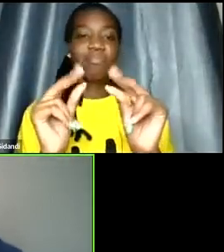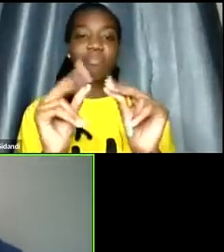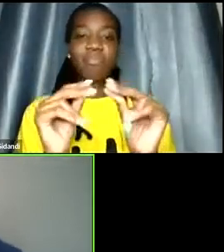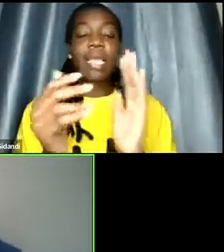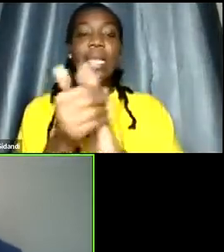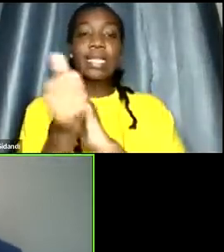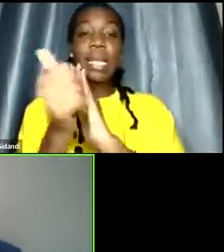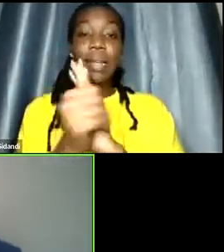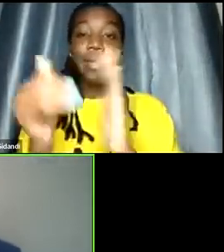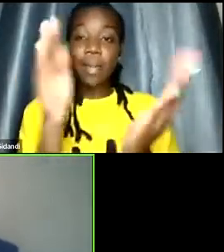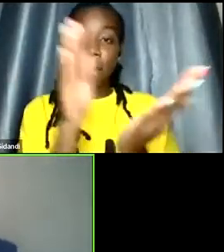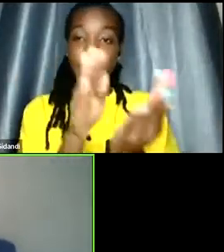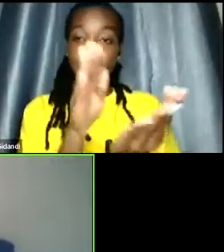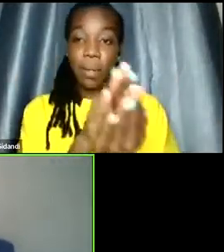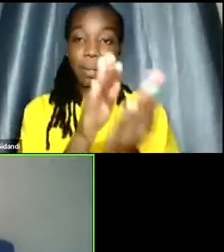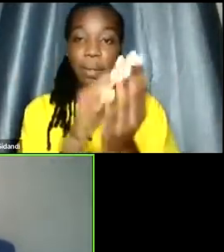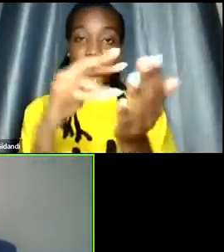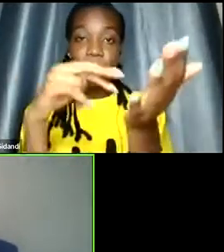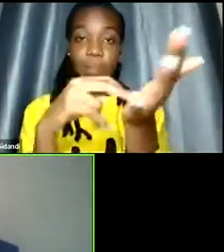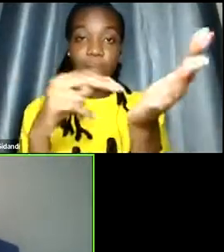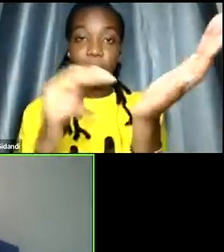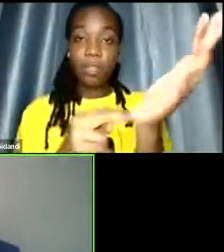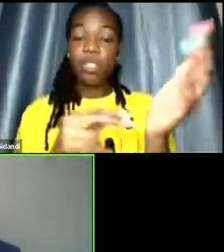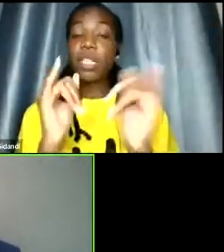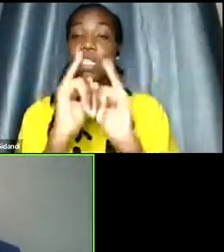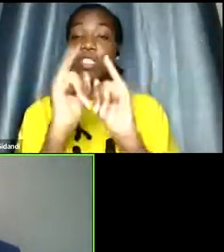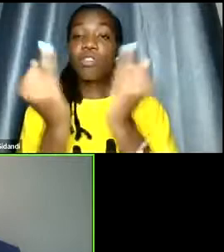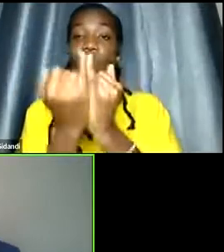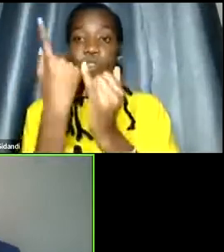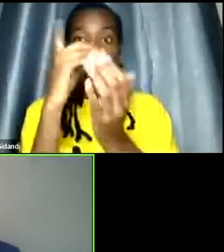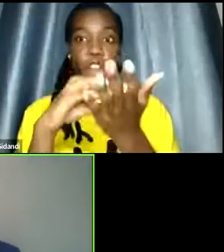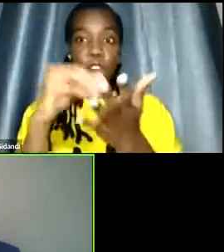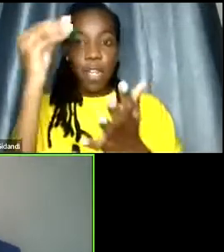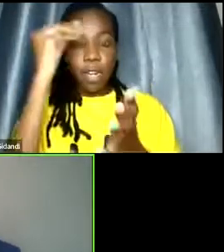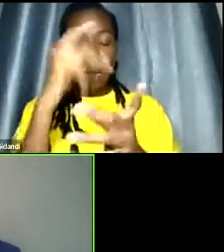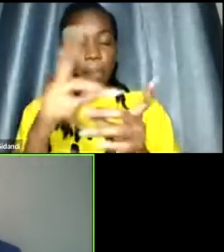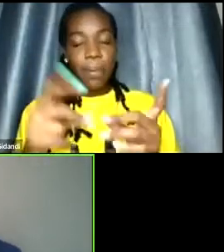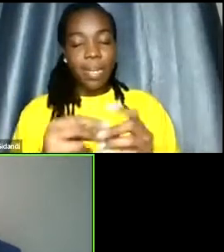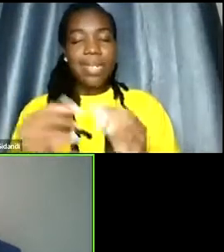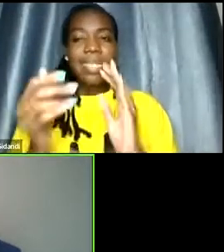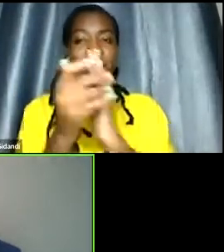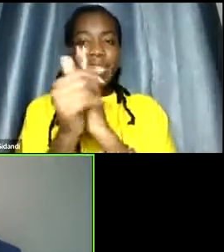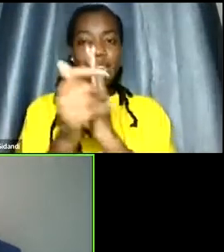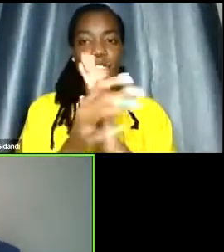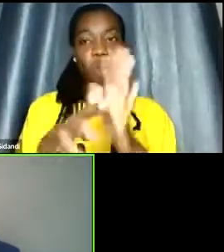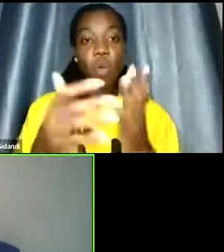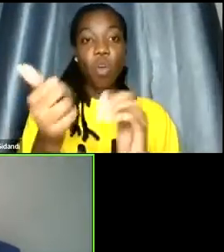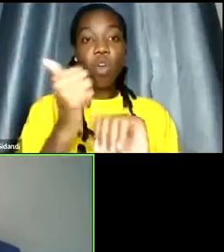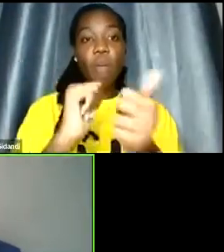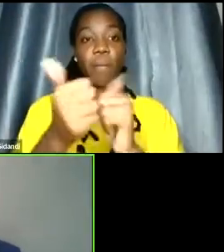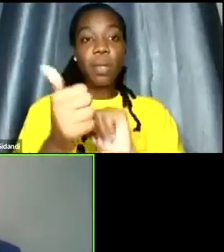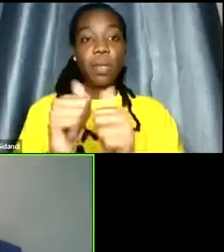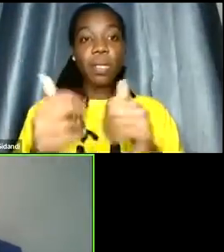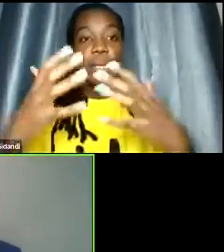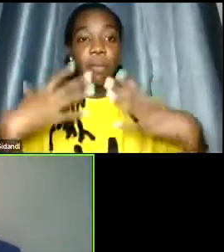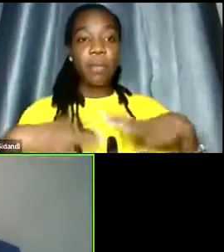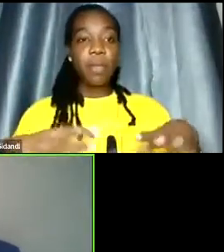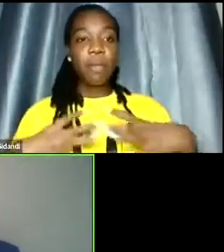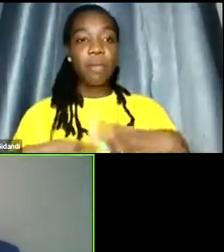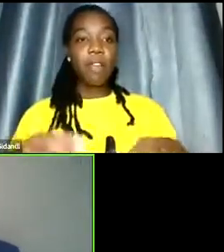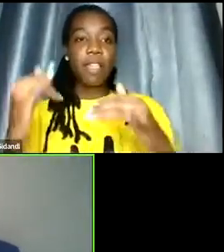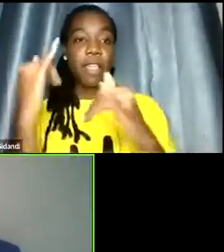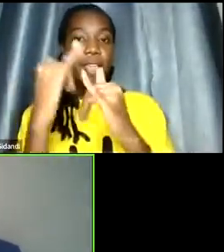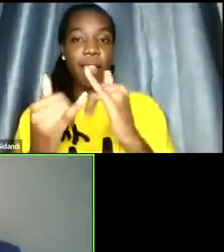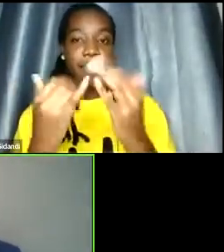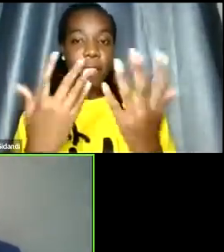of learning that produce talented people or skilled or competent people to enter the labor market. So universities of higher